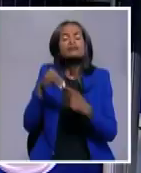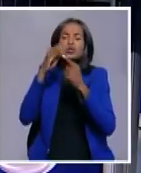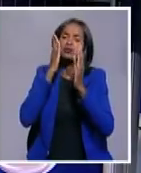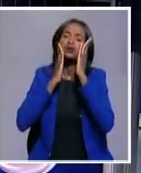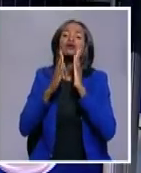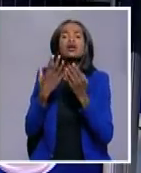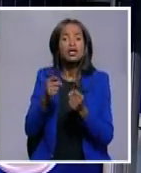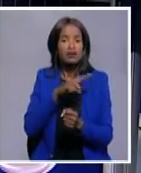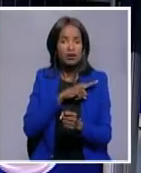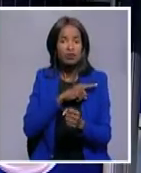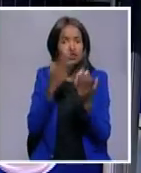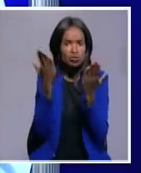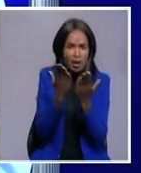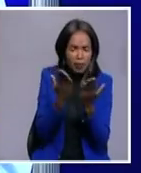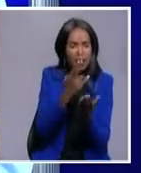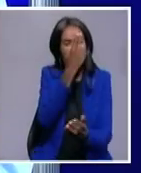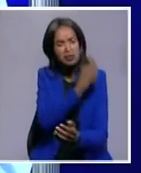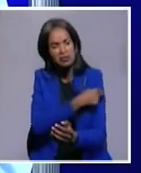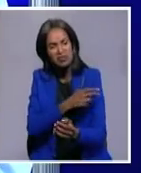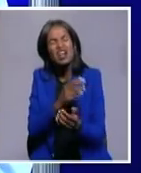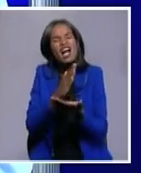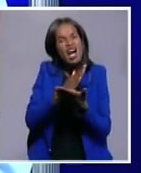provision to ensure that these institutions are actually